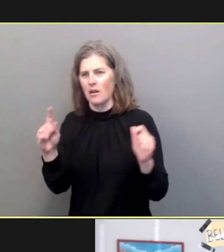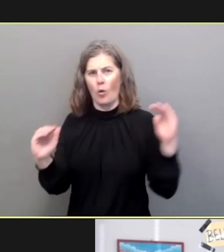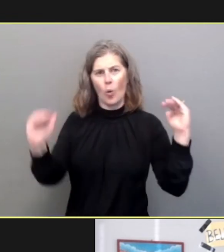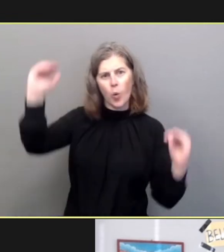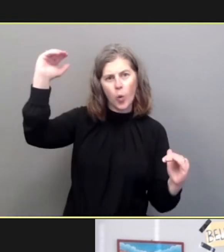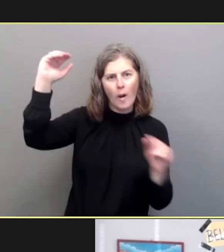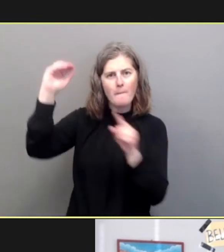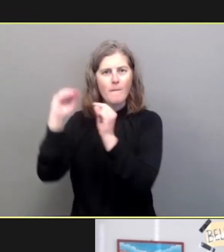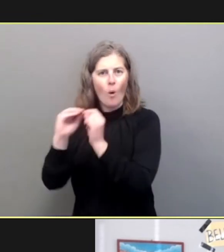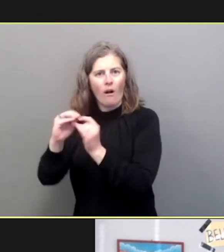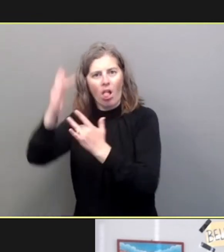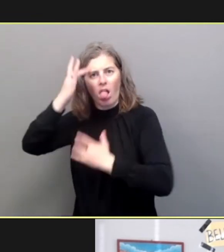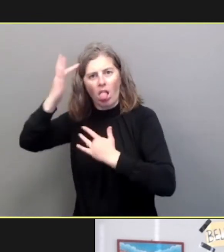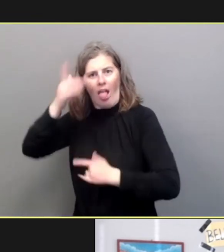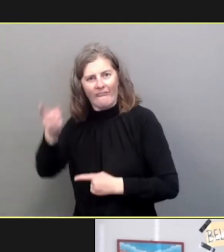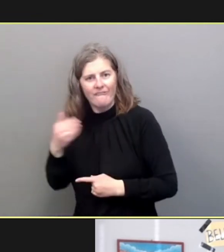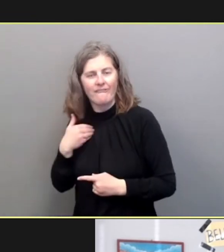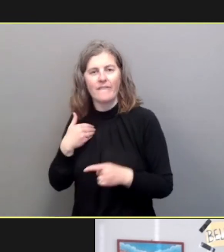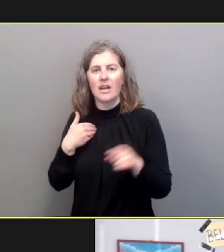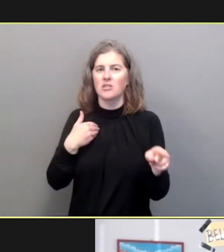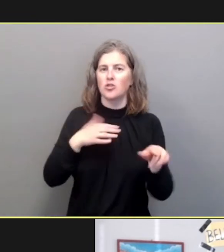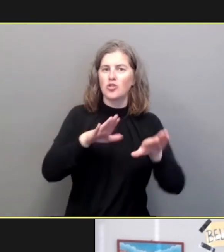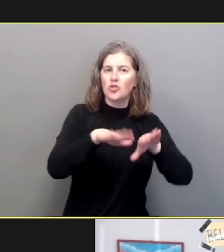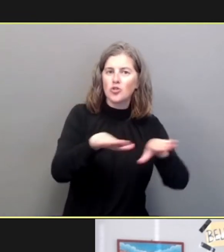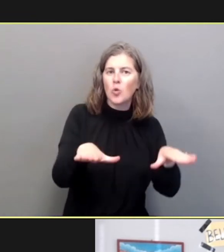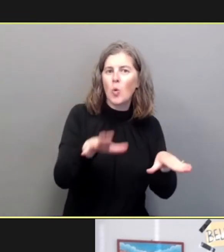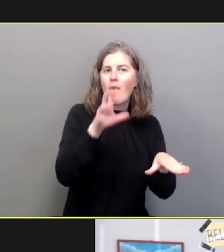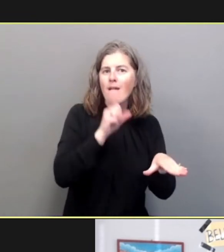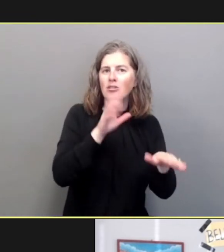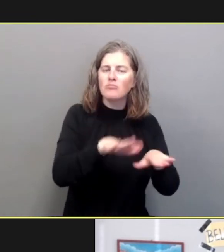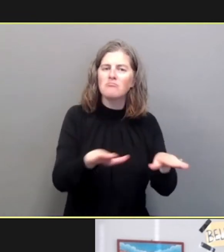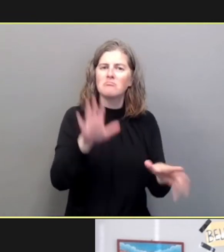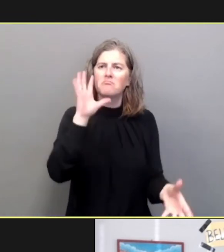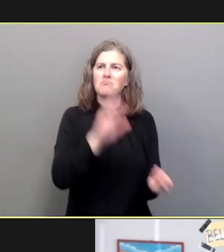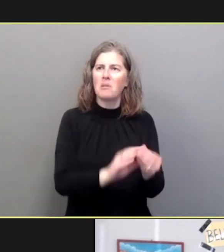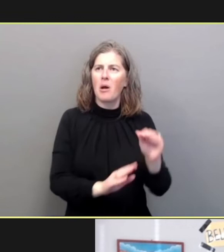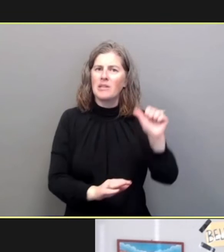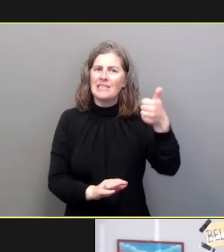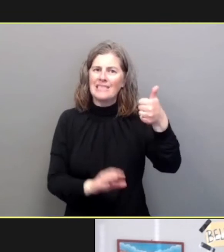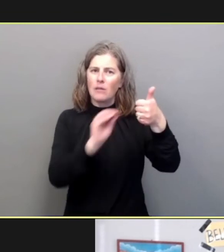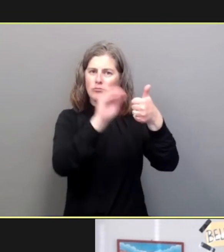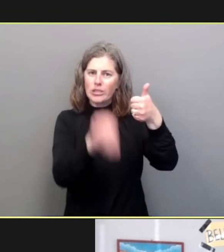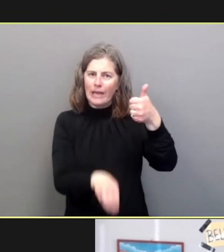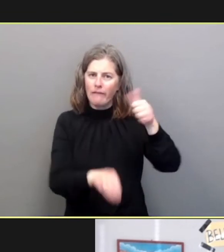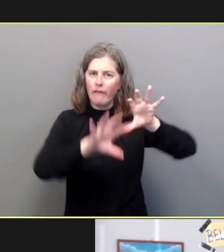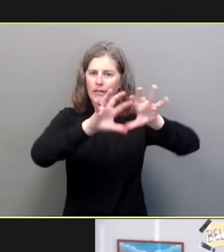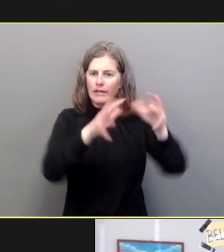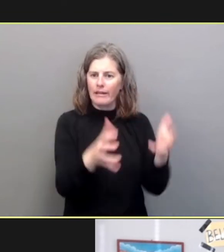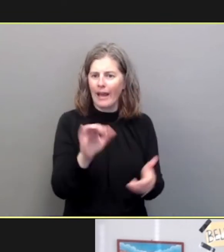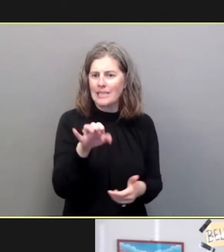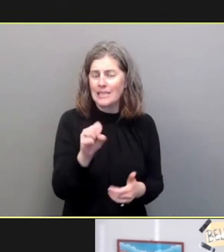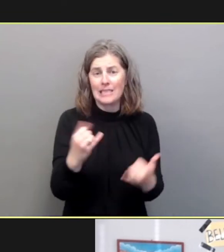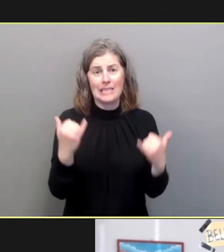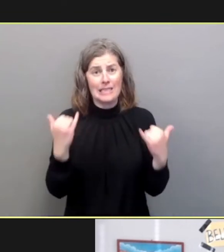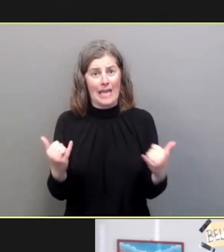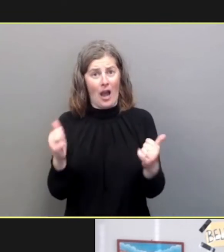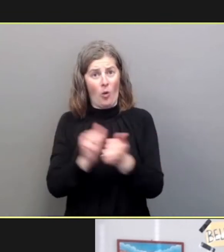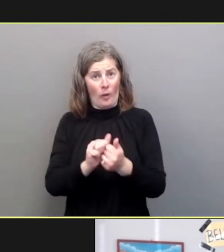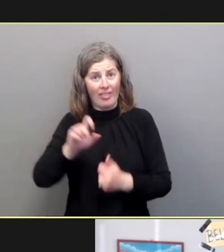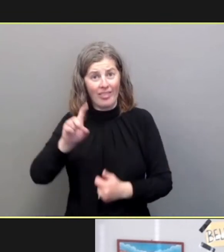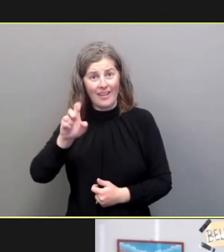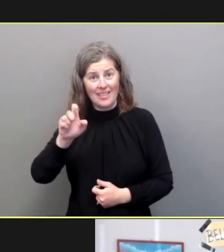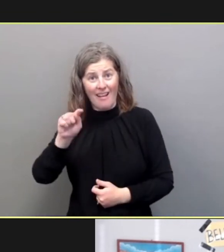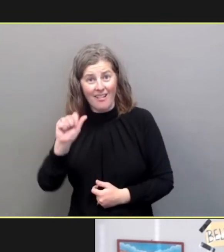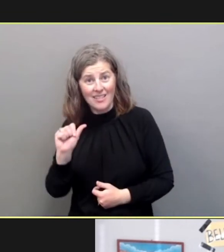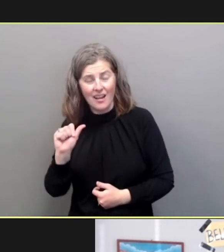early on, school age children made up about 10% of our cases. And now with Delta,